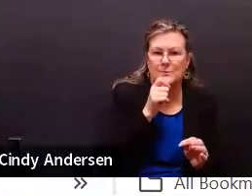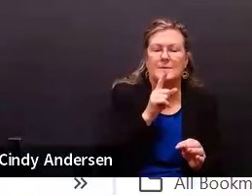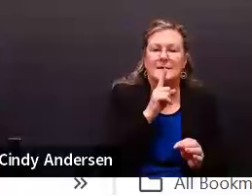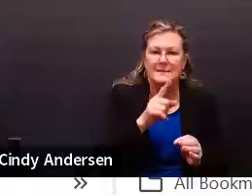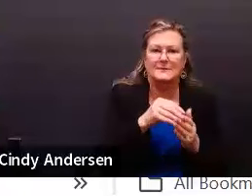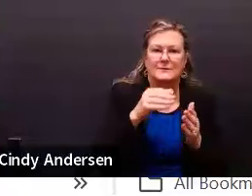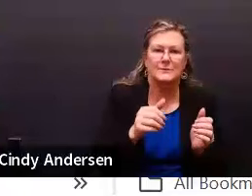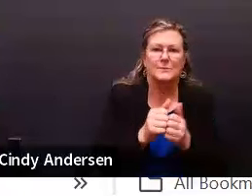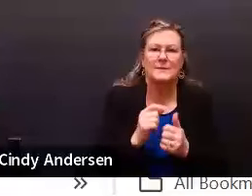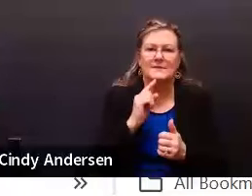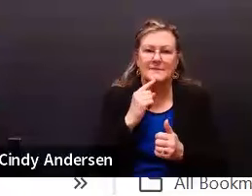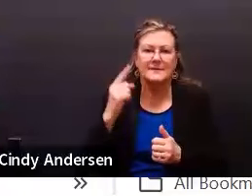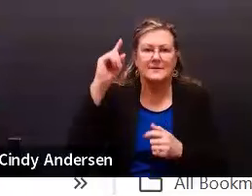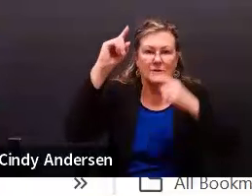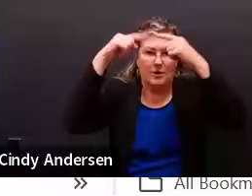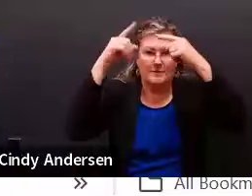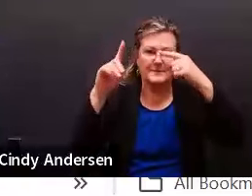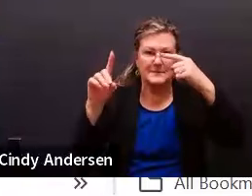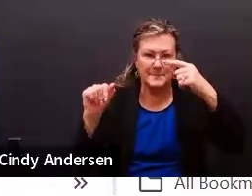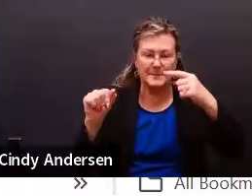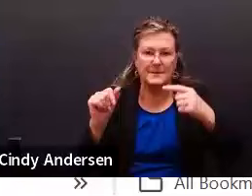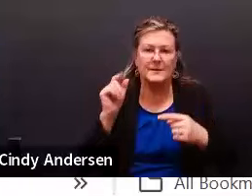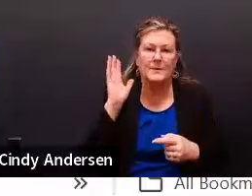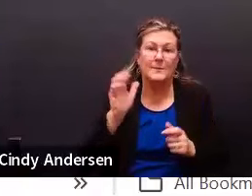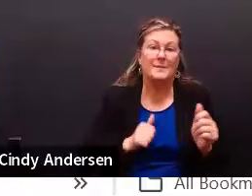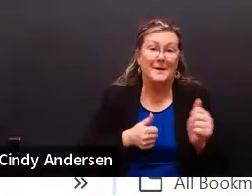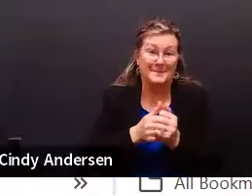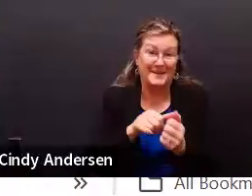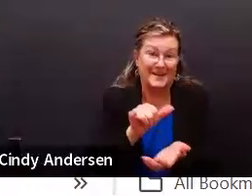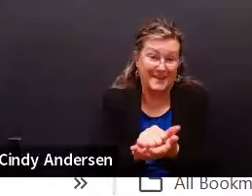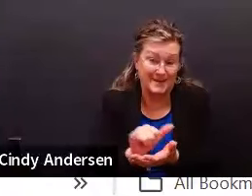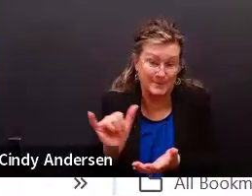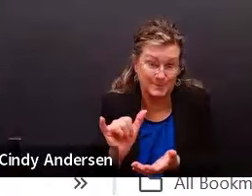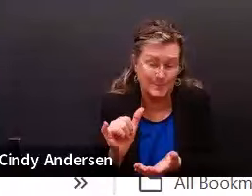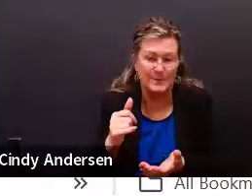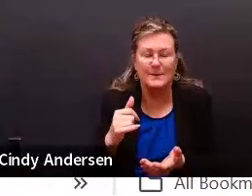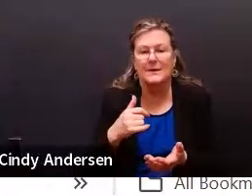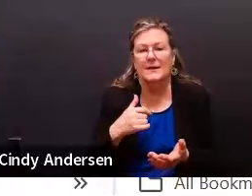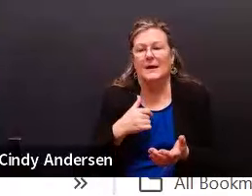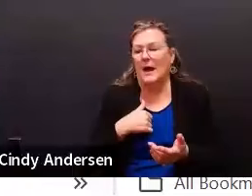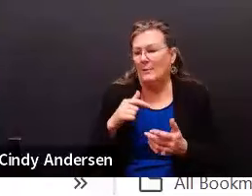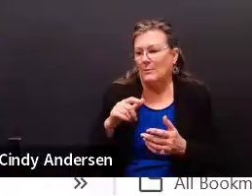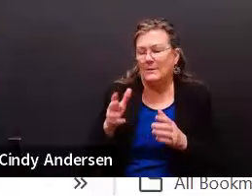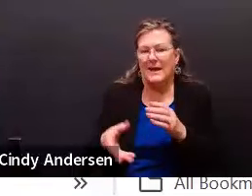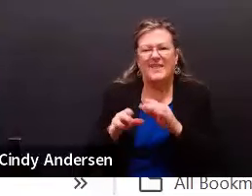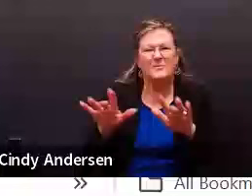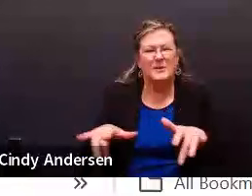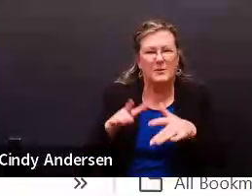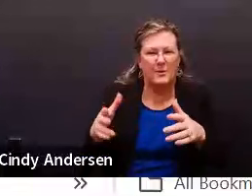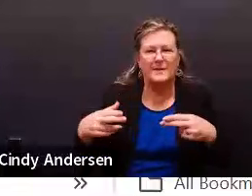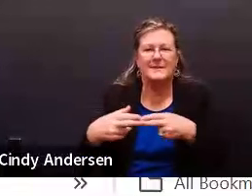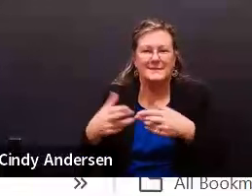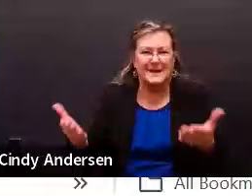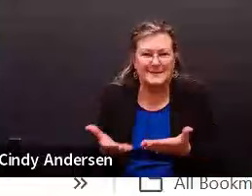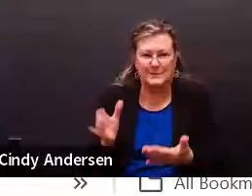significant cognitive disability. We're going to be updating that too. Yeah. And what I'll probably do is put the recording here and the slides as well. So kind